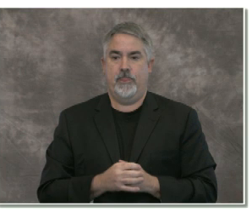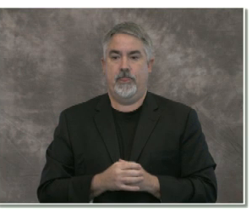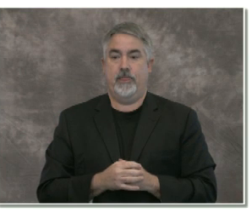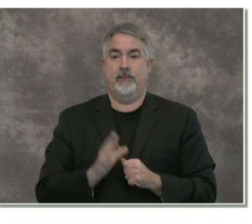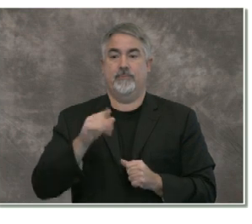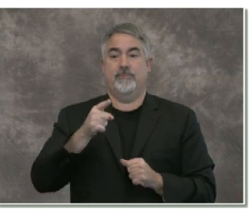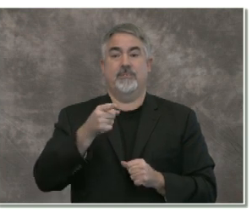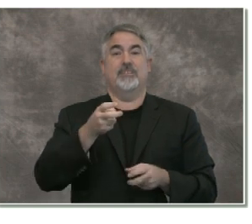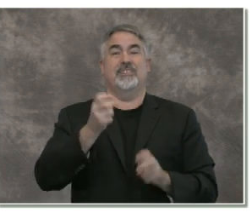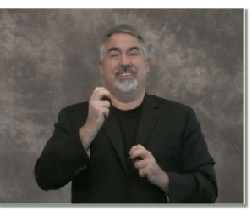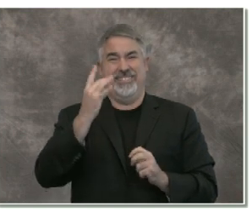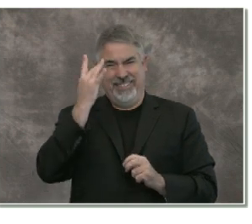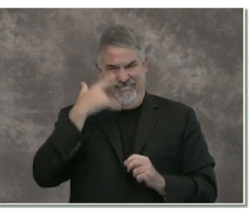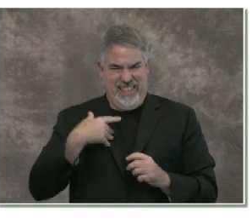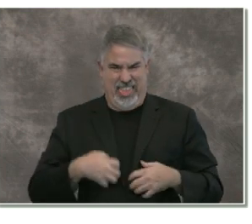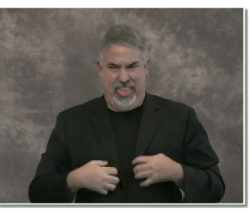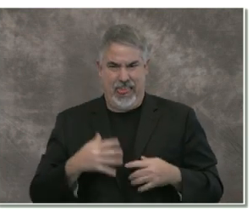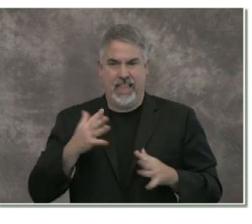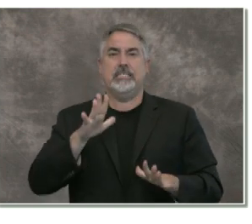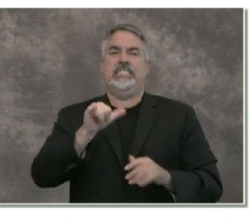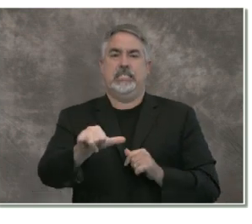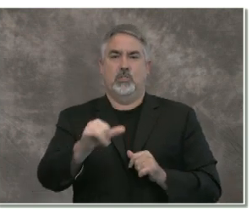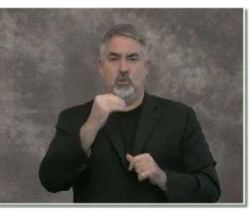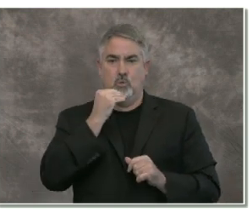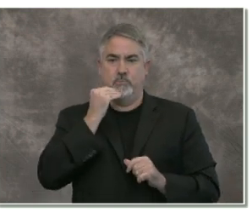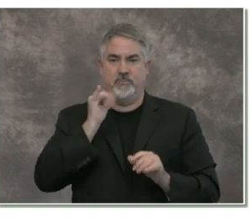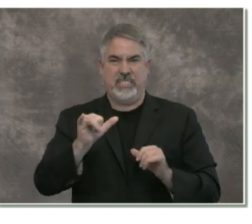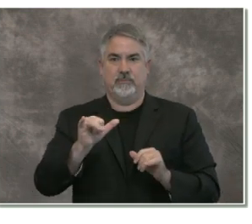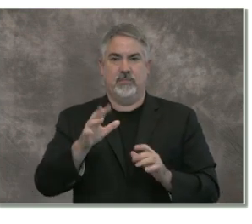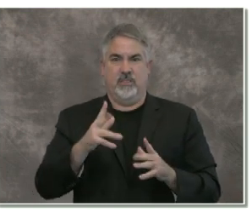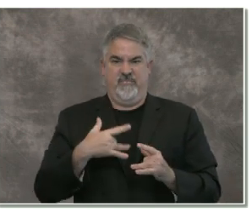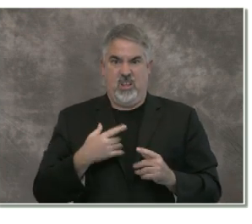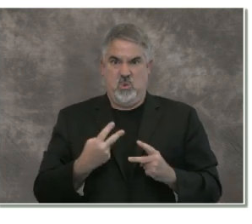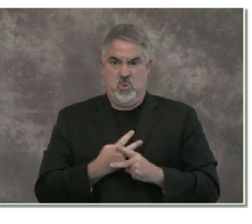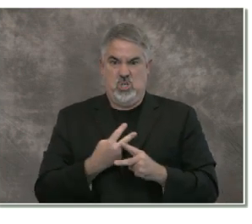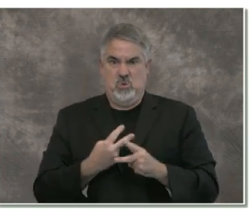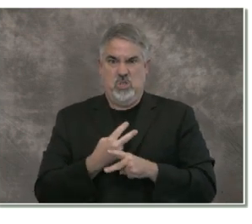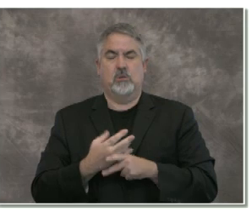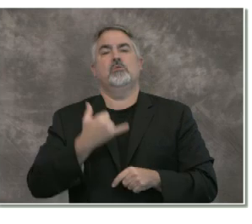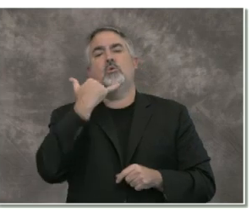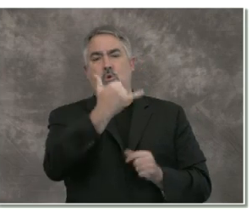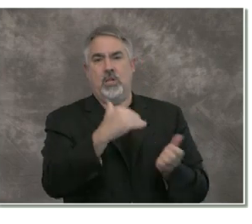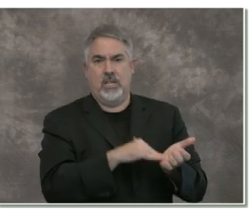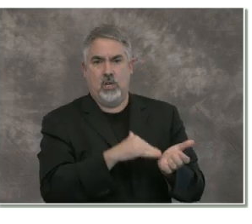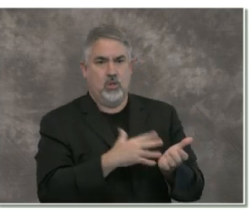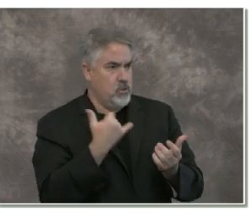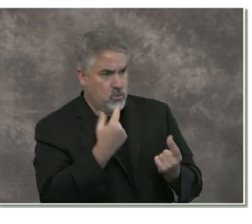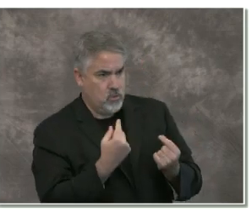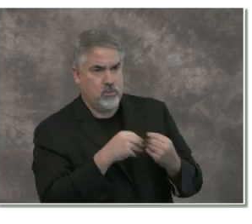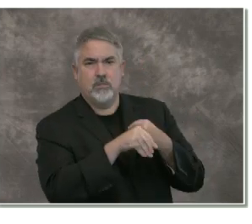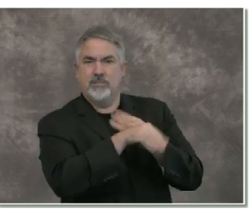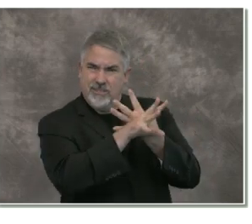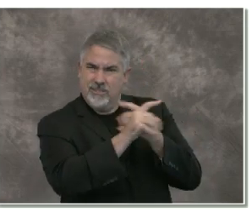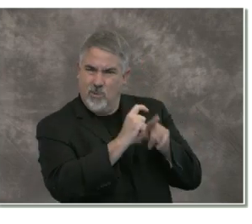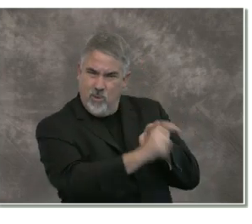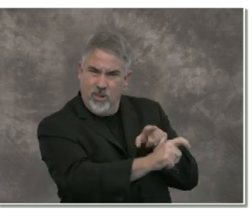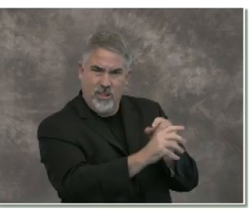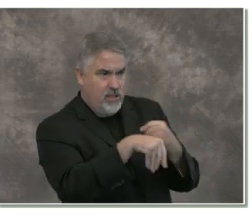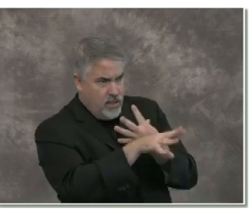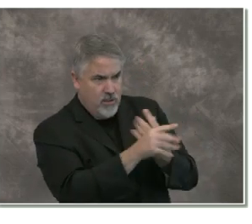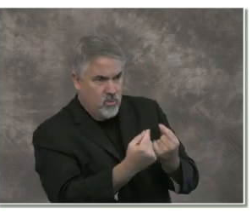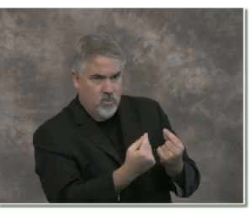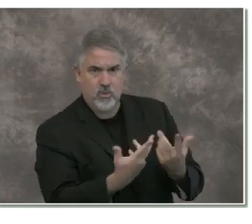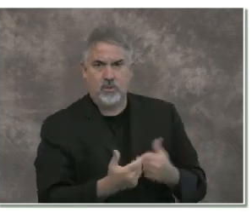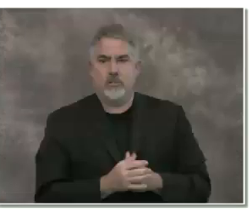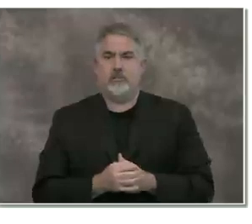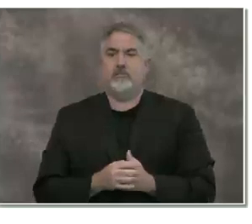and self-isolate. If your symptoms worsen, contact your healthcare provider. And by all means, if you leave your place, cover your face.